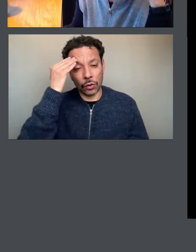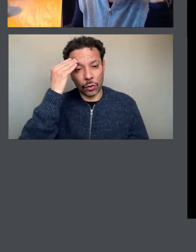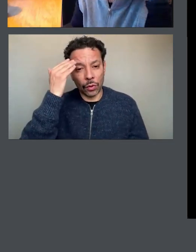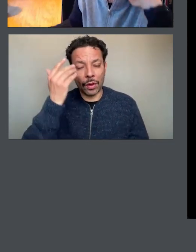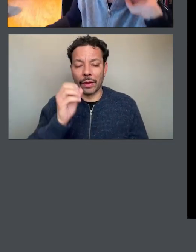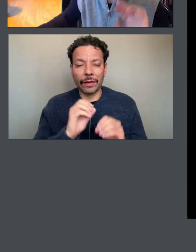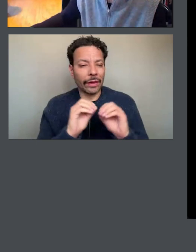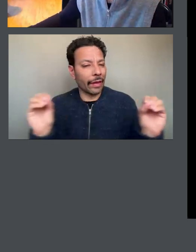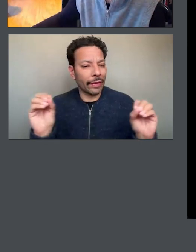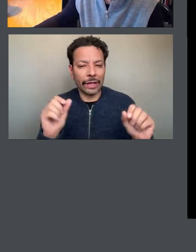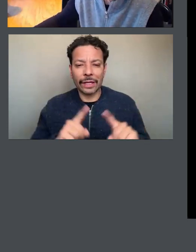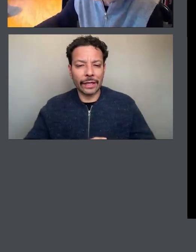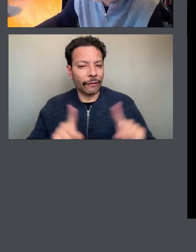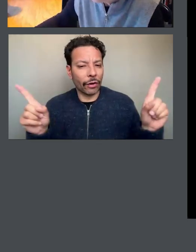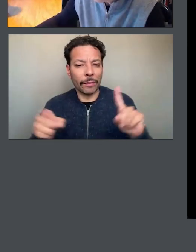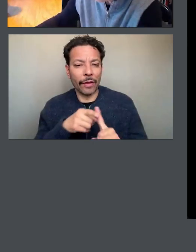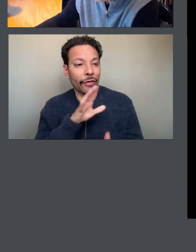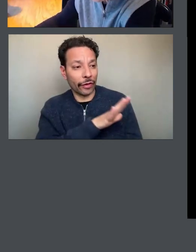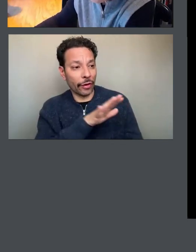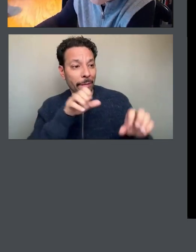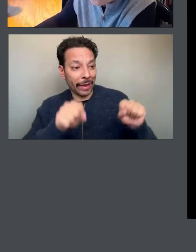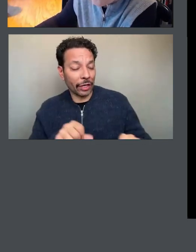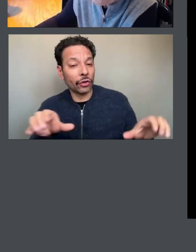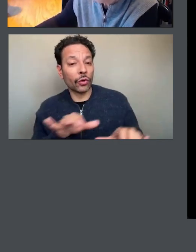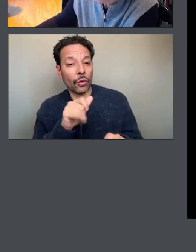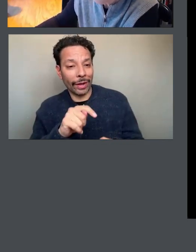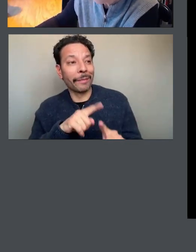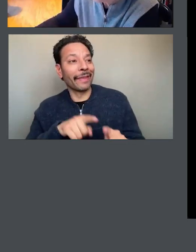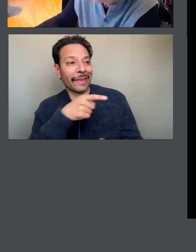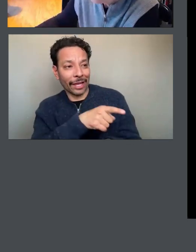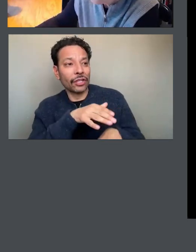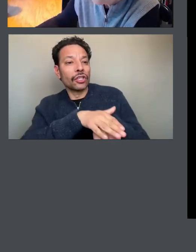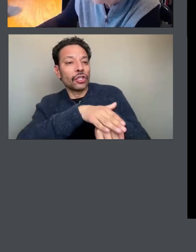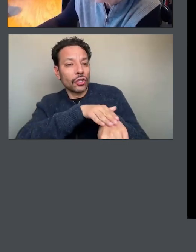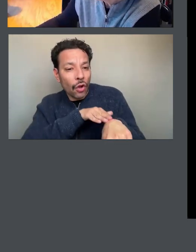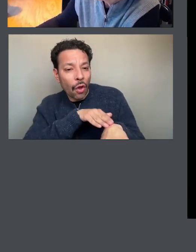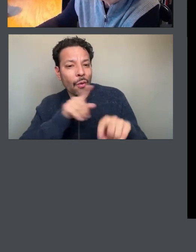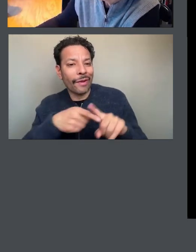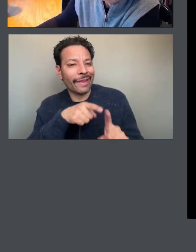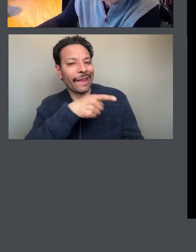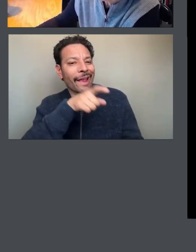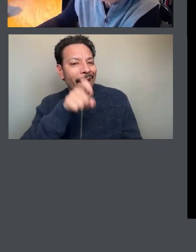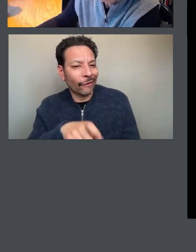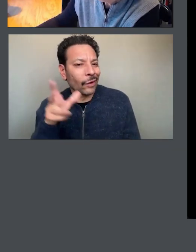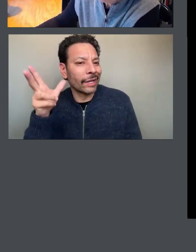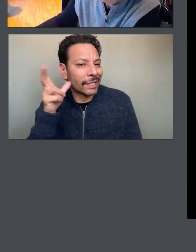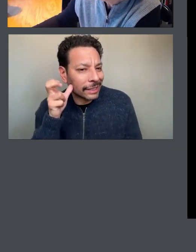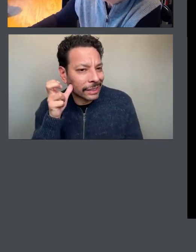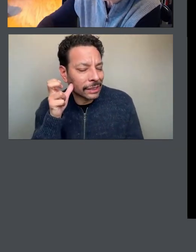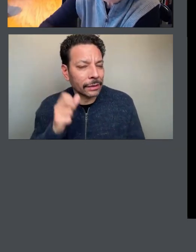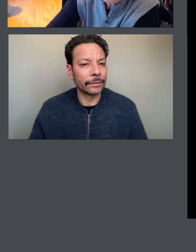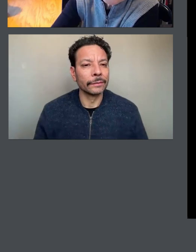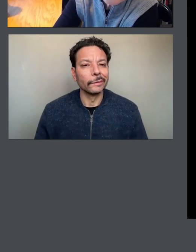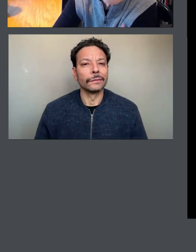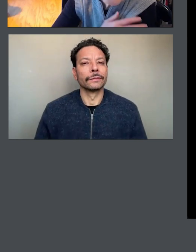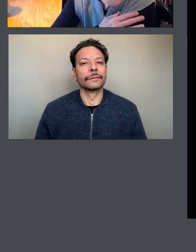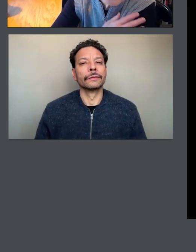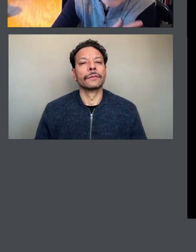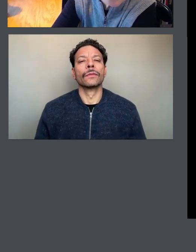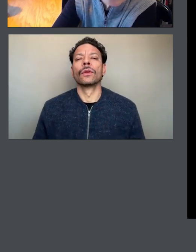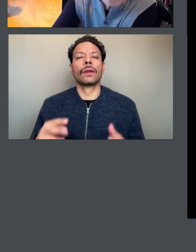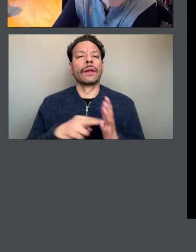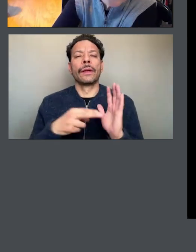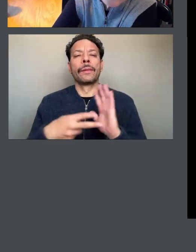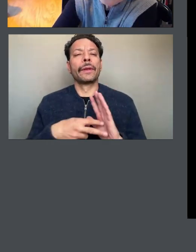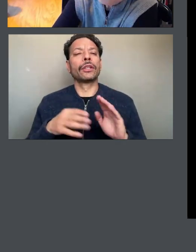different about their ability to do that, but they were slower when they had to listen. So what does this mean